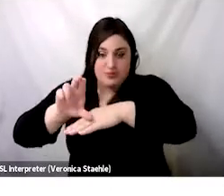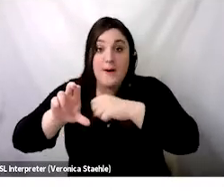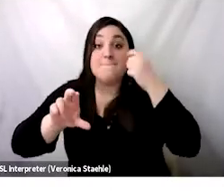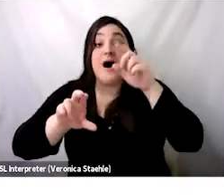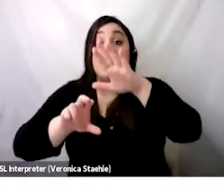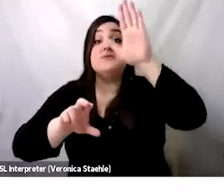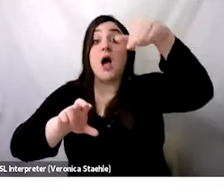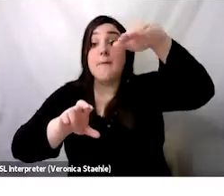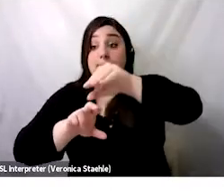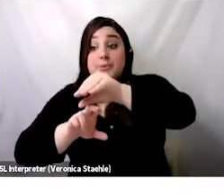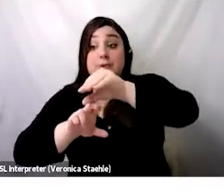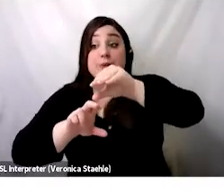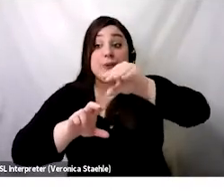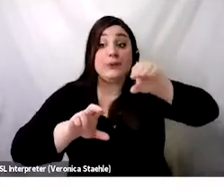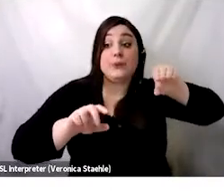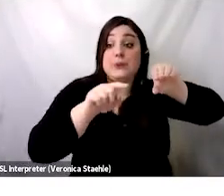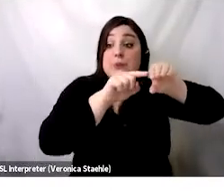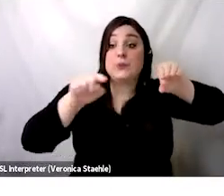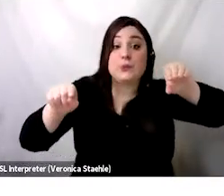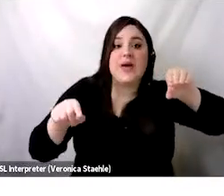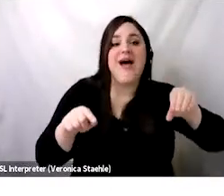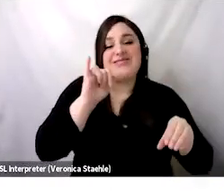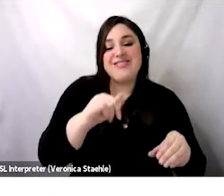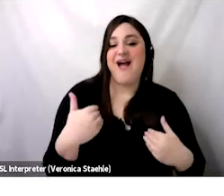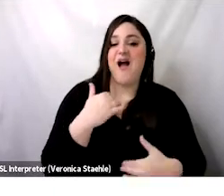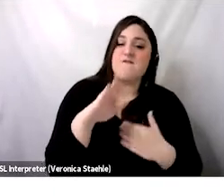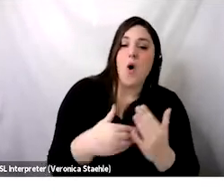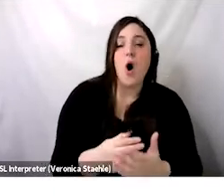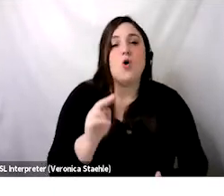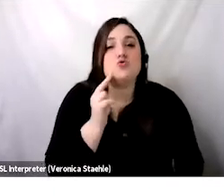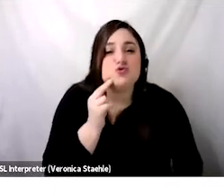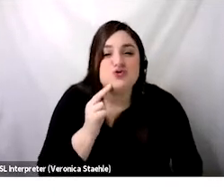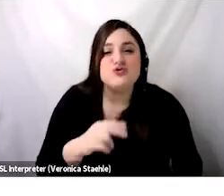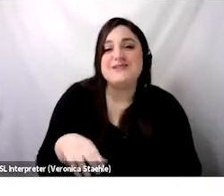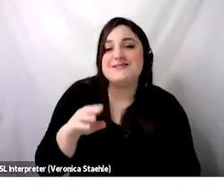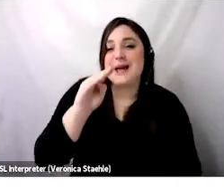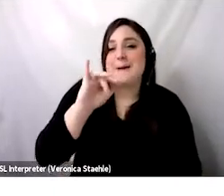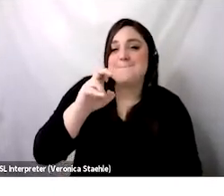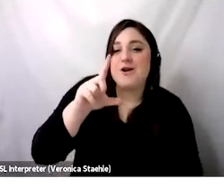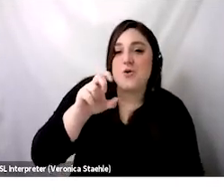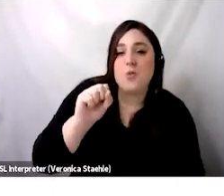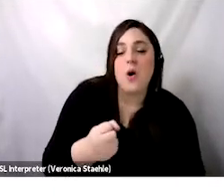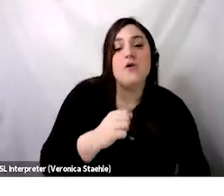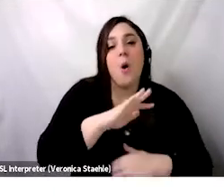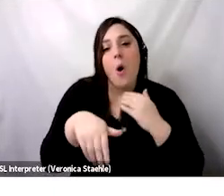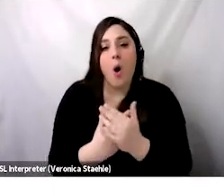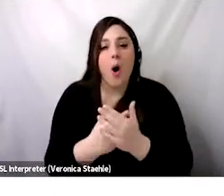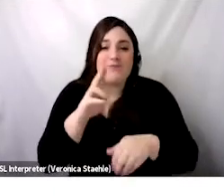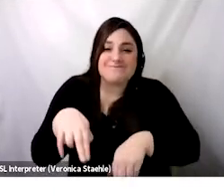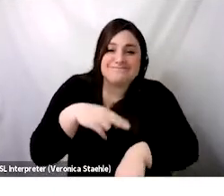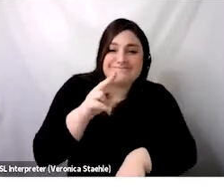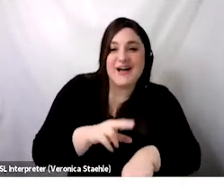mainly contains the nutrients and minerals of organic matter that the plant will be able